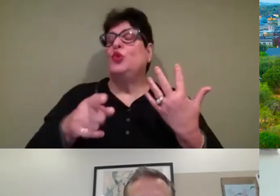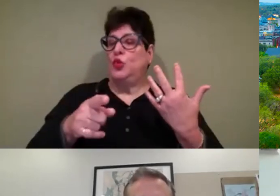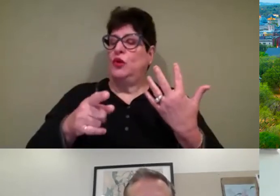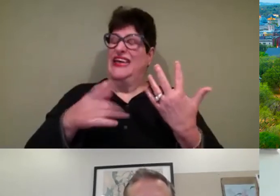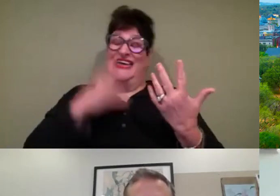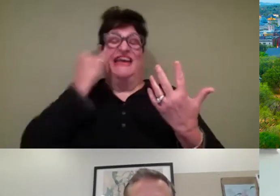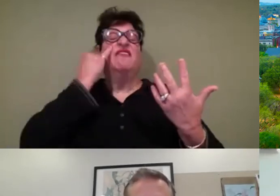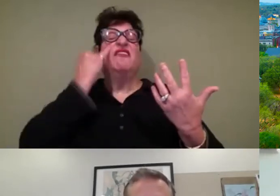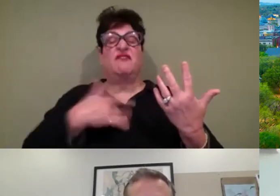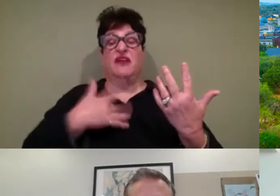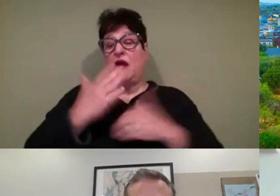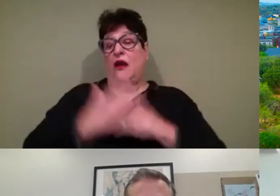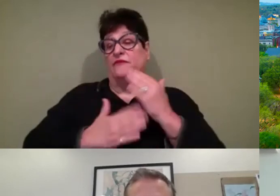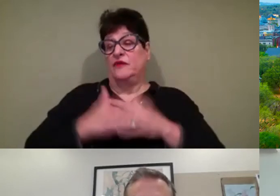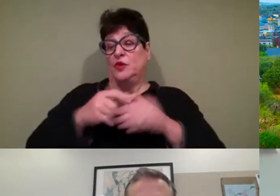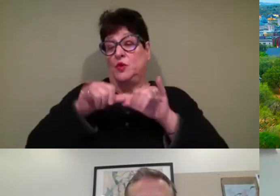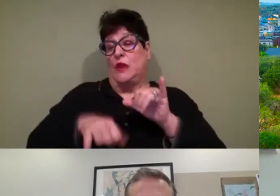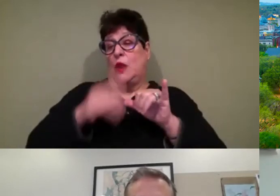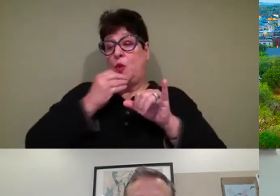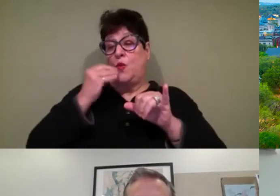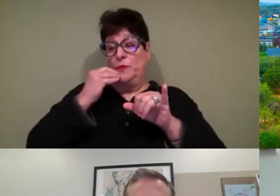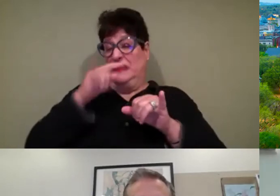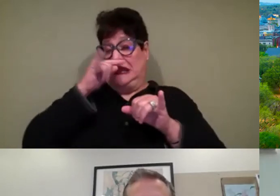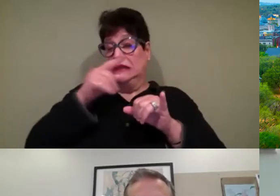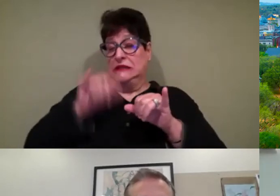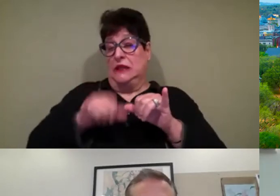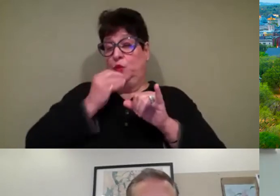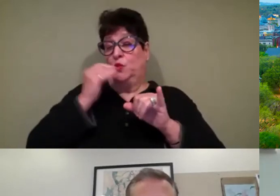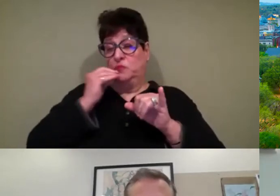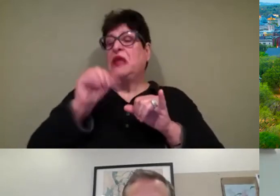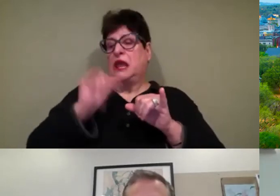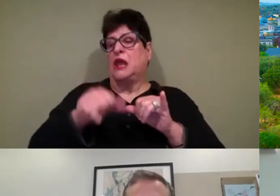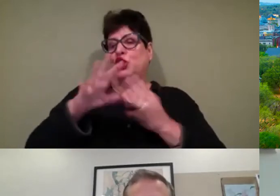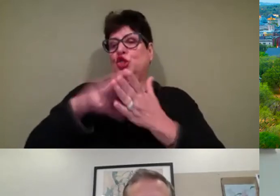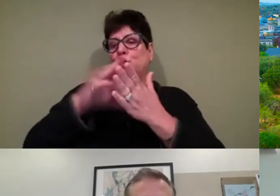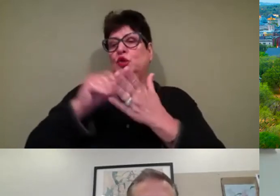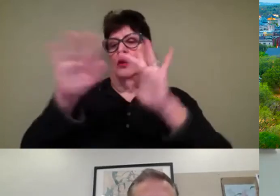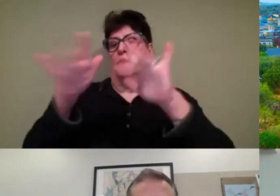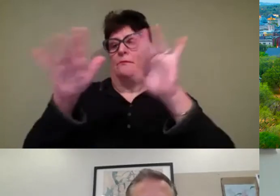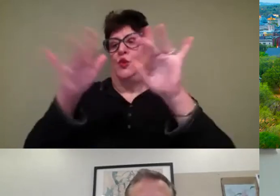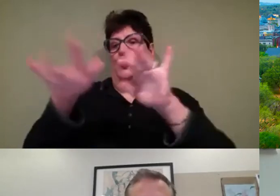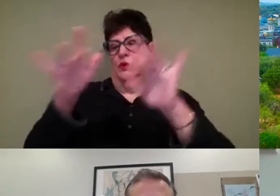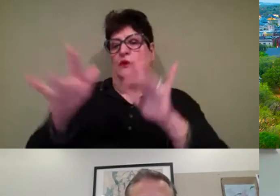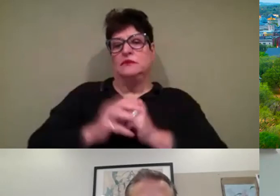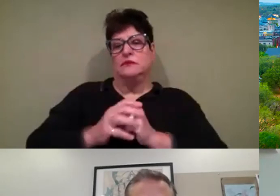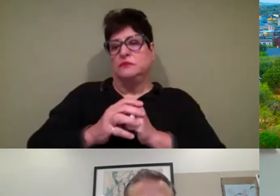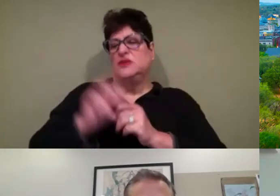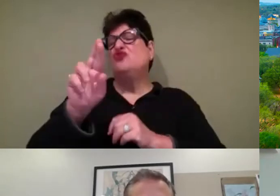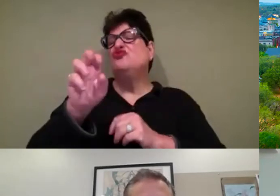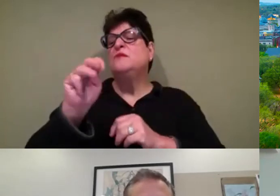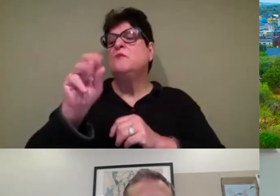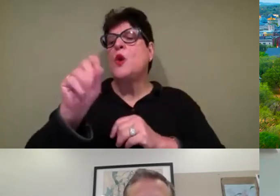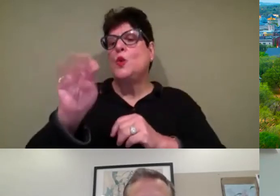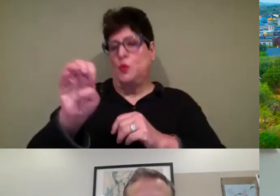in the remote and the remote learning, they can do that. Obviously, it's a little different if